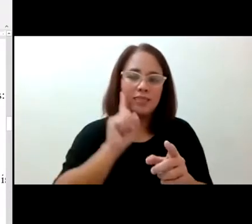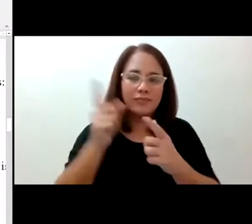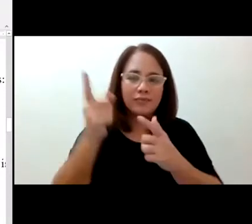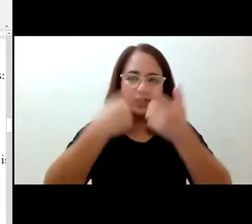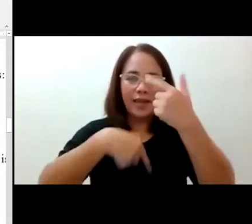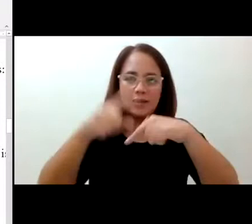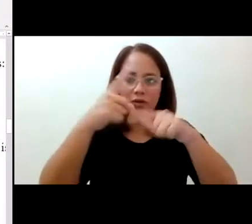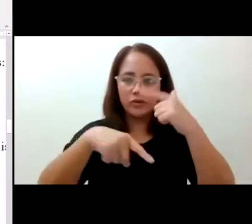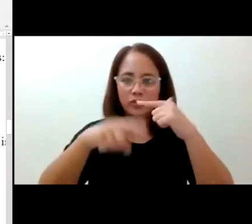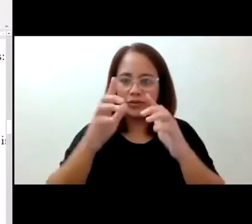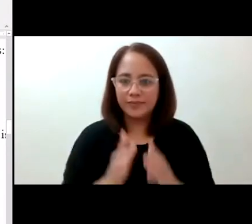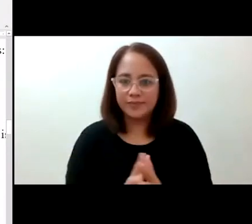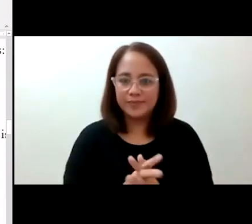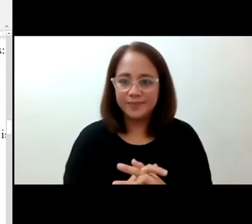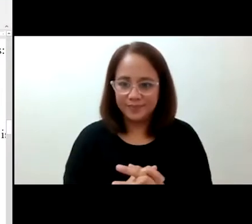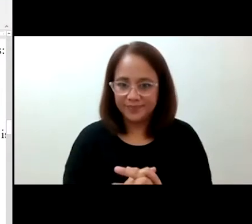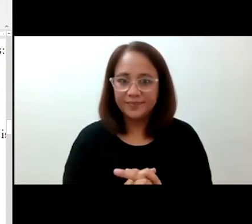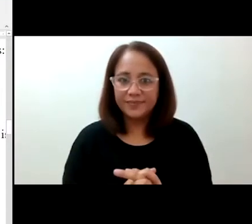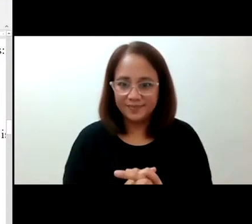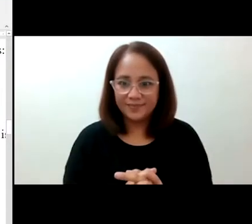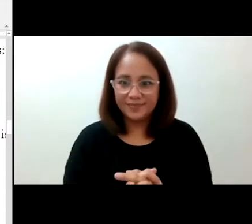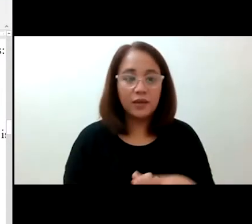Okay, number 10.